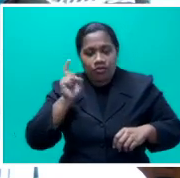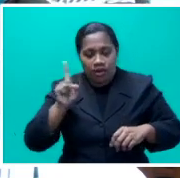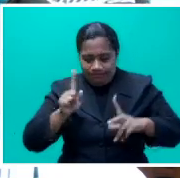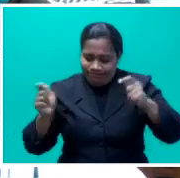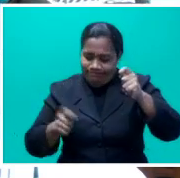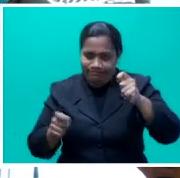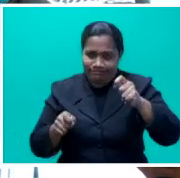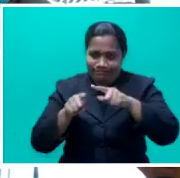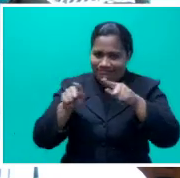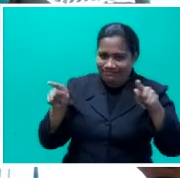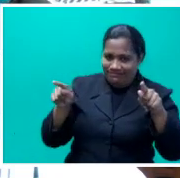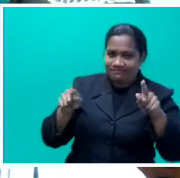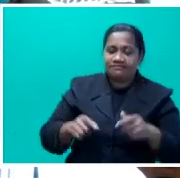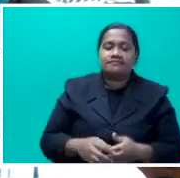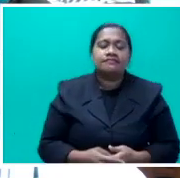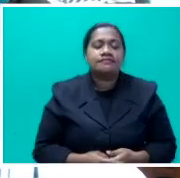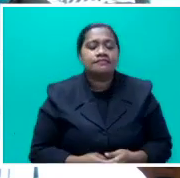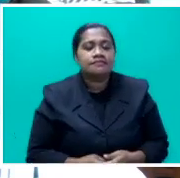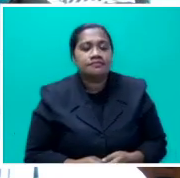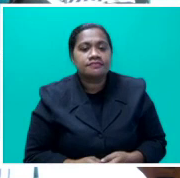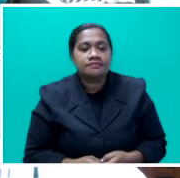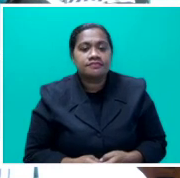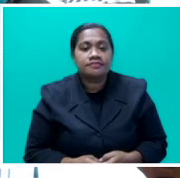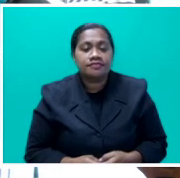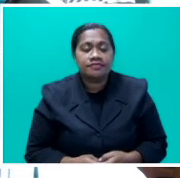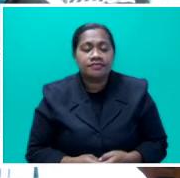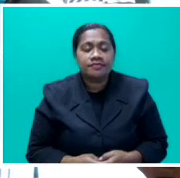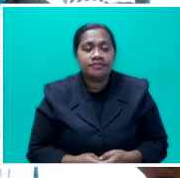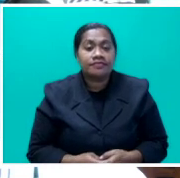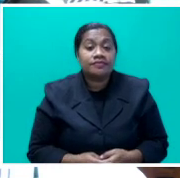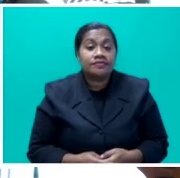place, Mr. Speaker, sir. May I also assure the